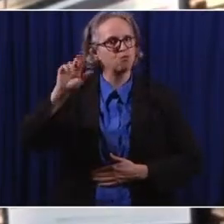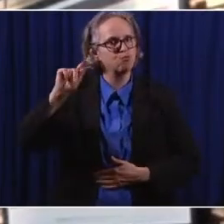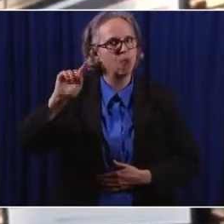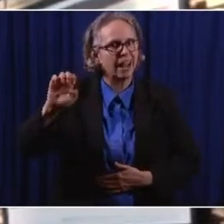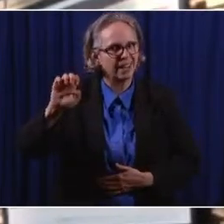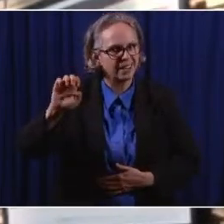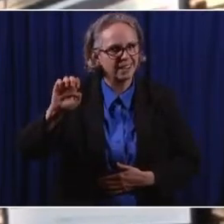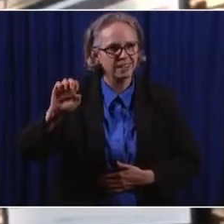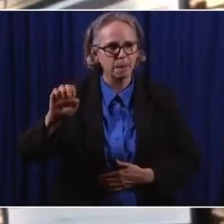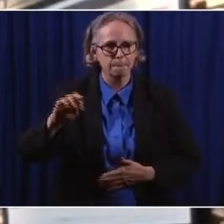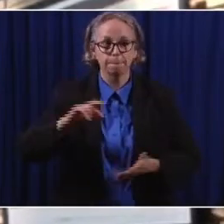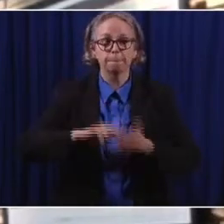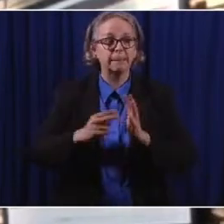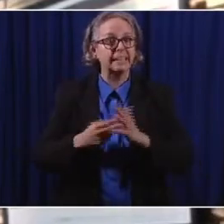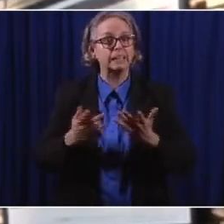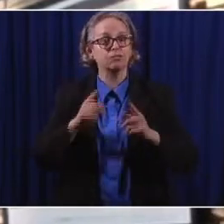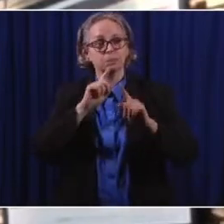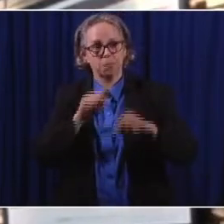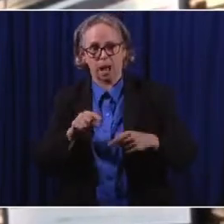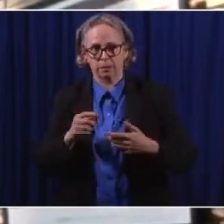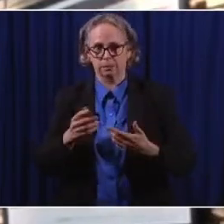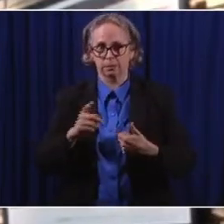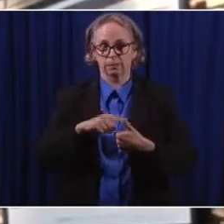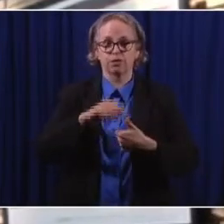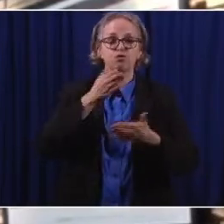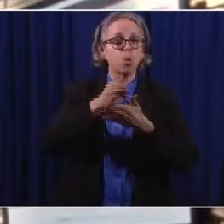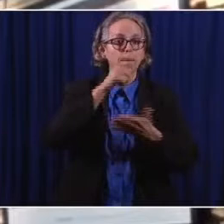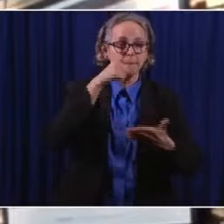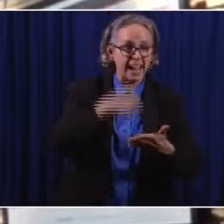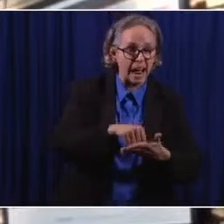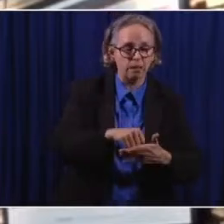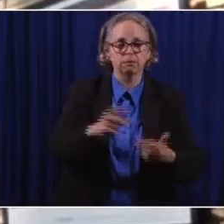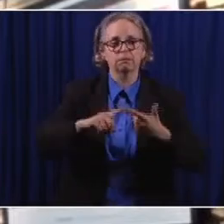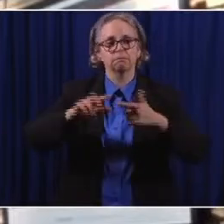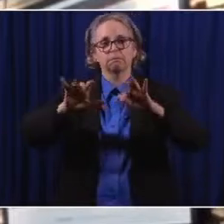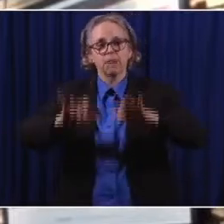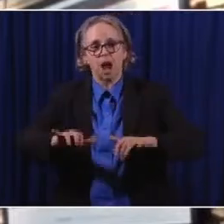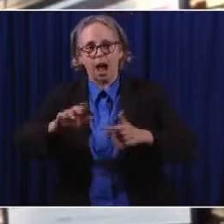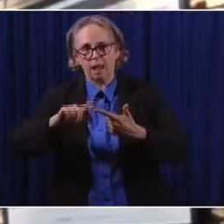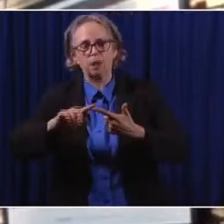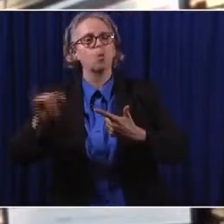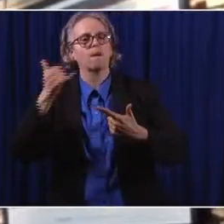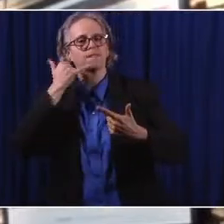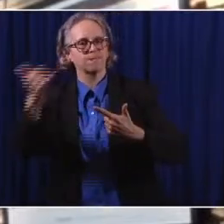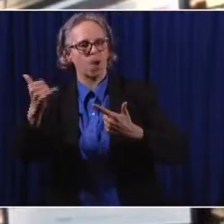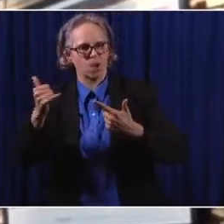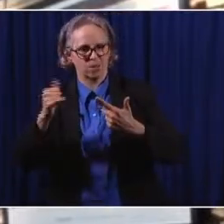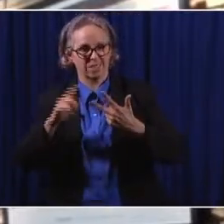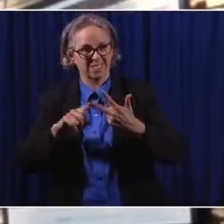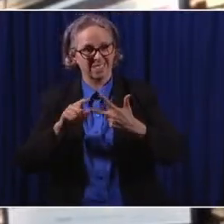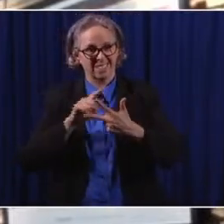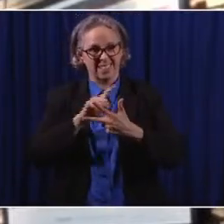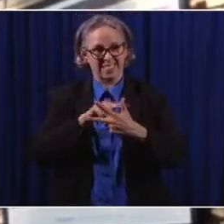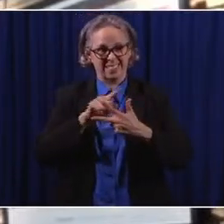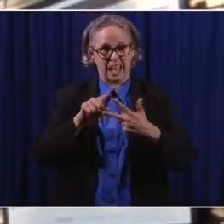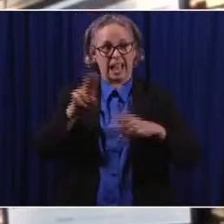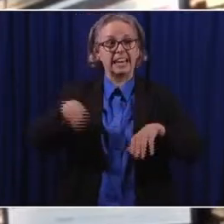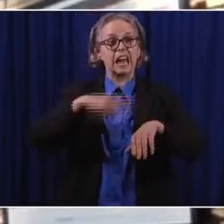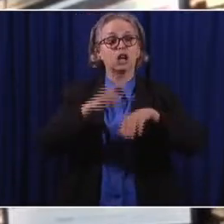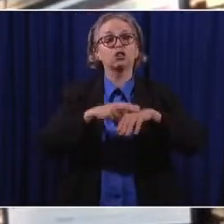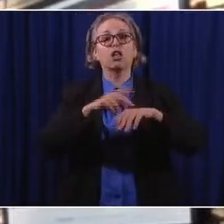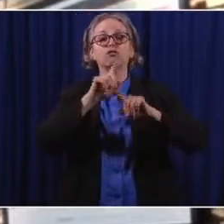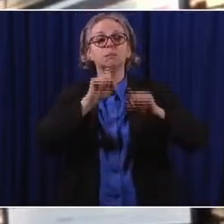by mail. And this actually happens to be above the national self-response rate. Our total response rate,